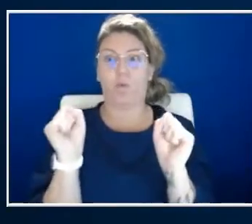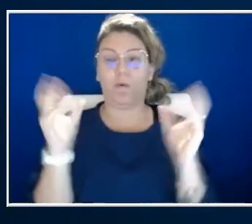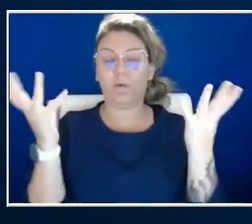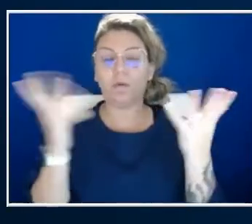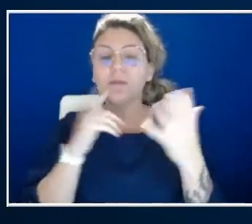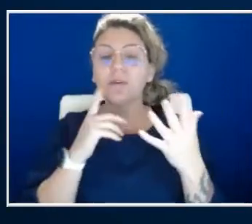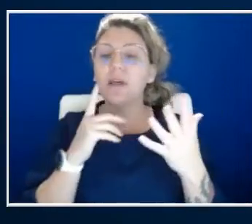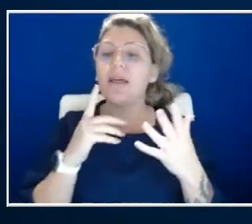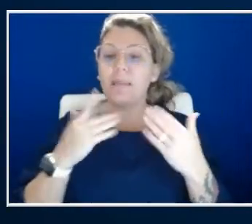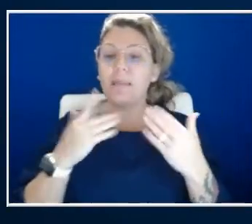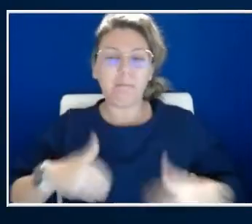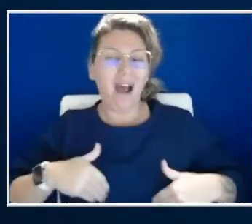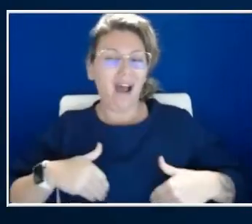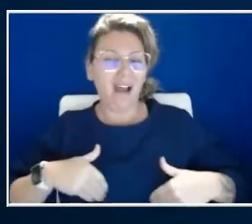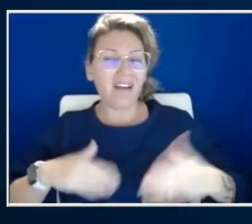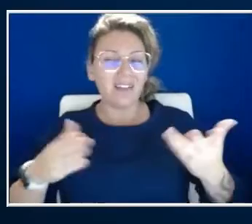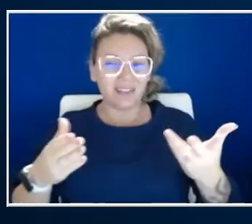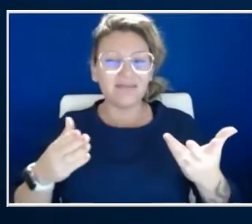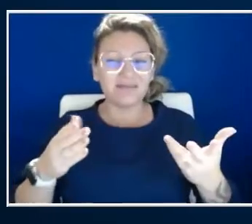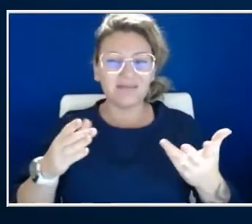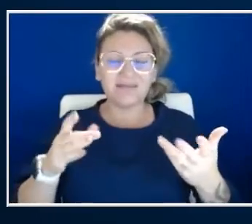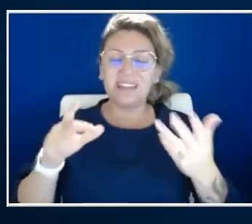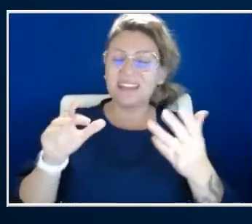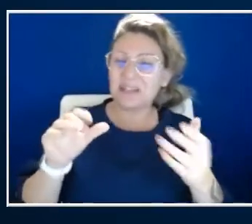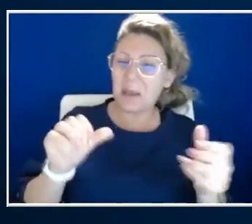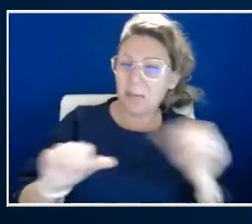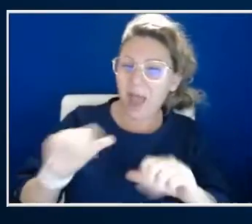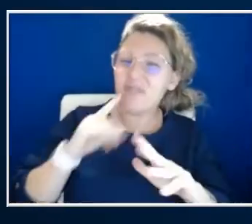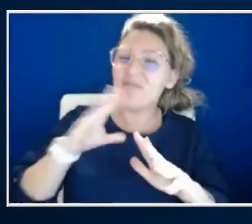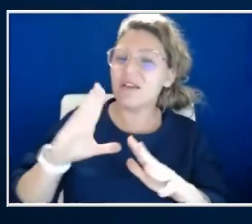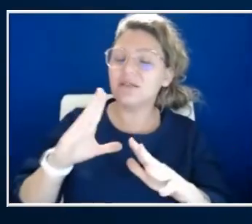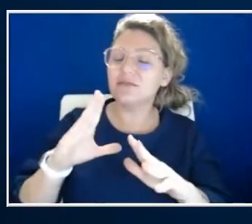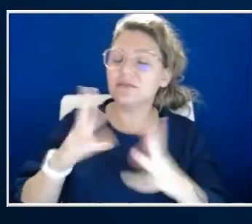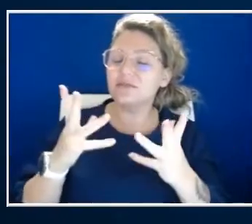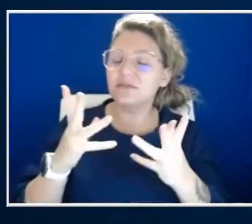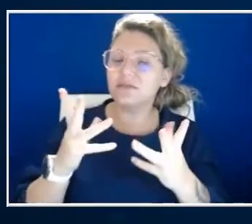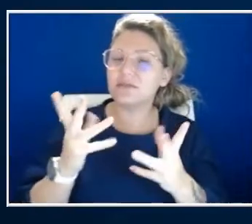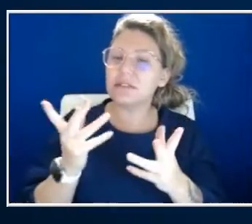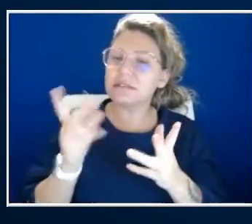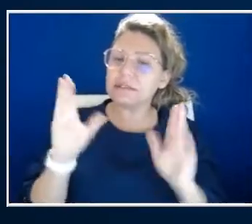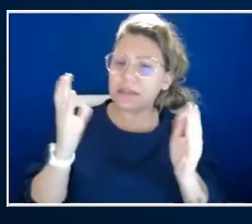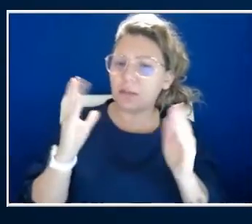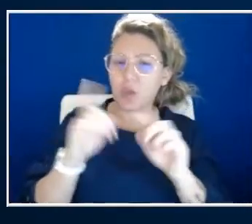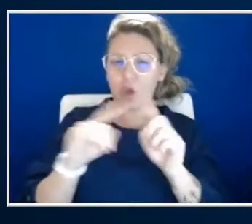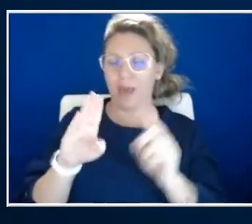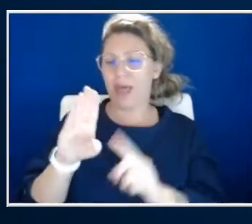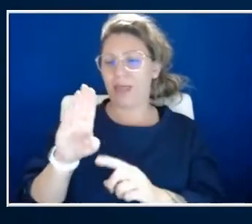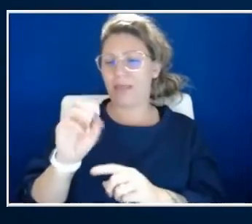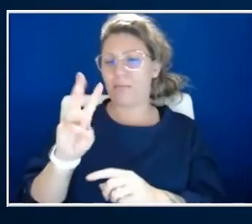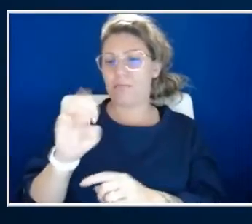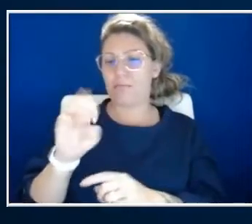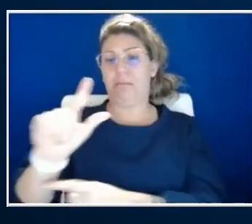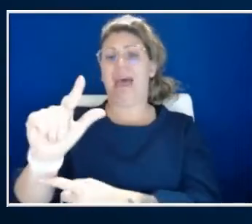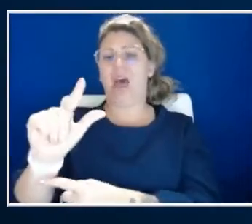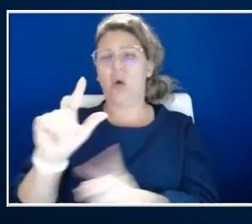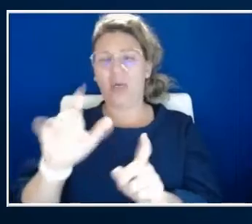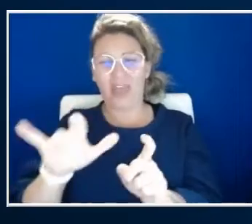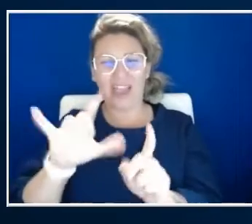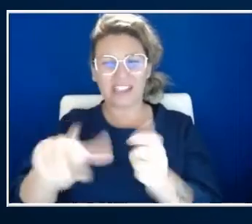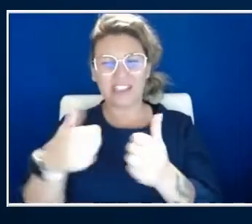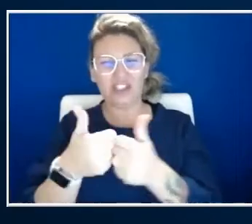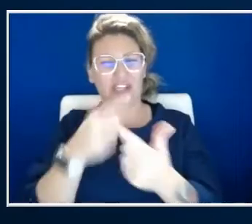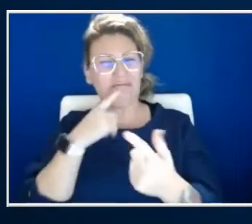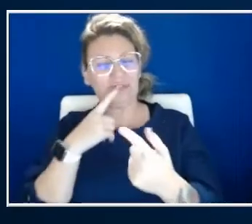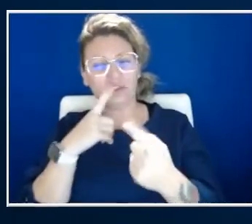have a lot more bowel gas than humans do, and that made it a little bit technically challenging for us, just because we don't